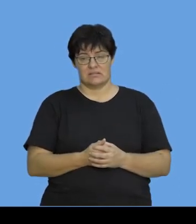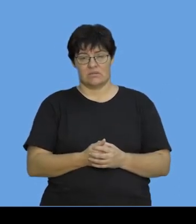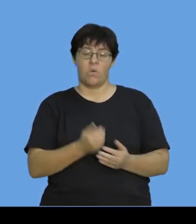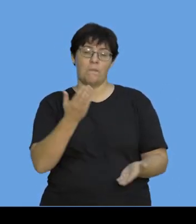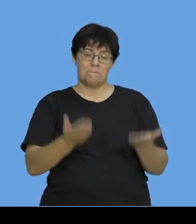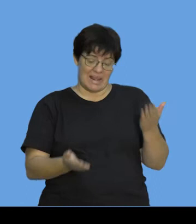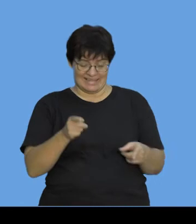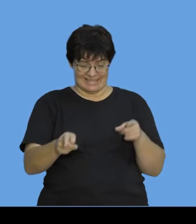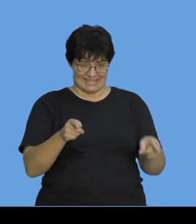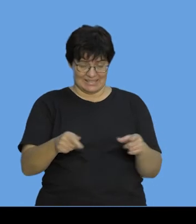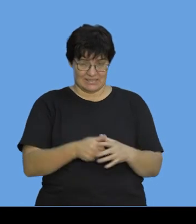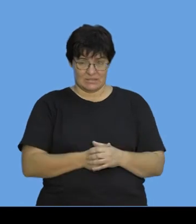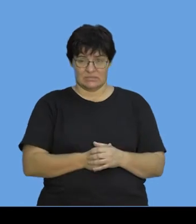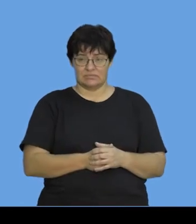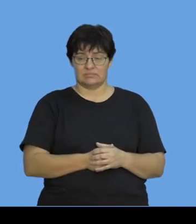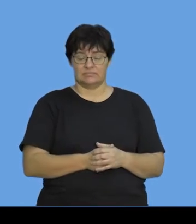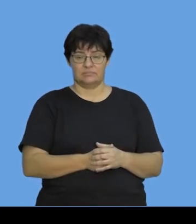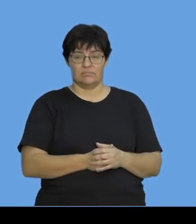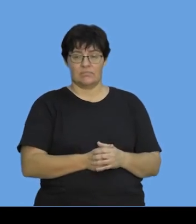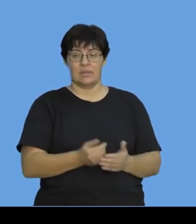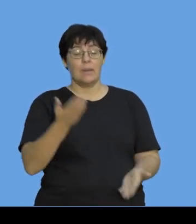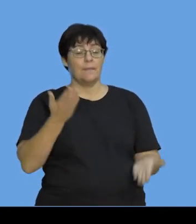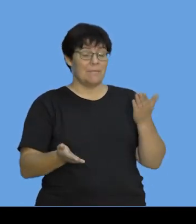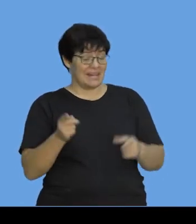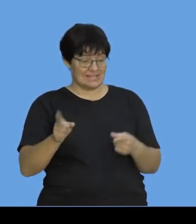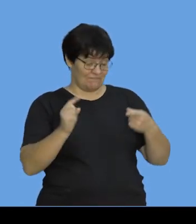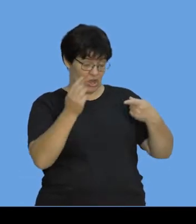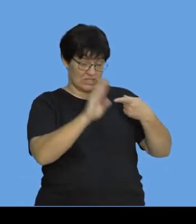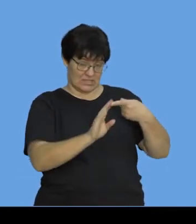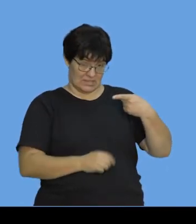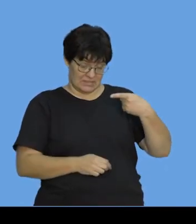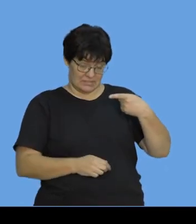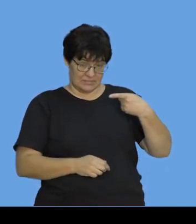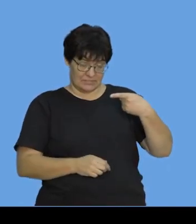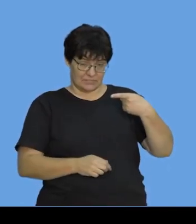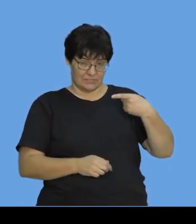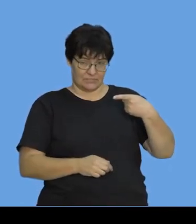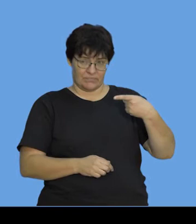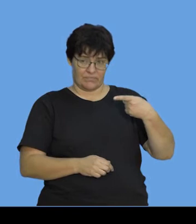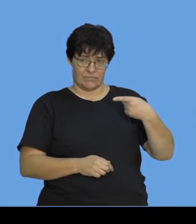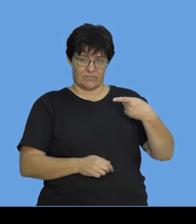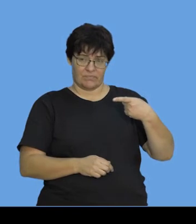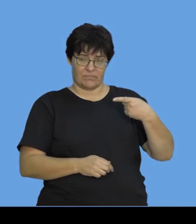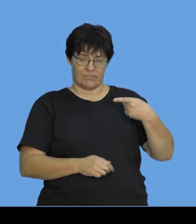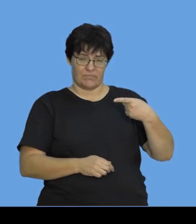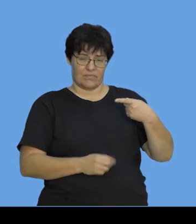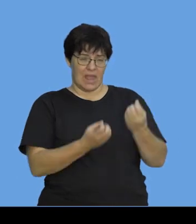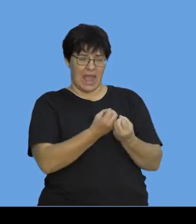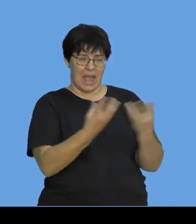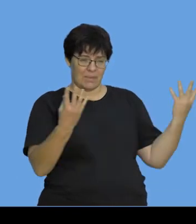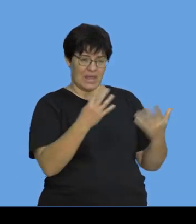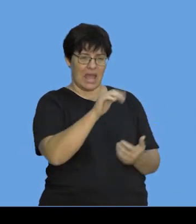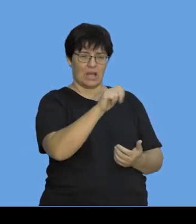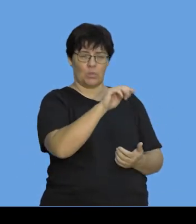actually balance the equation, right? So in balancing the equation, that's the first step, okay? How many